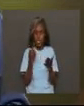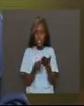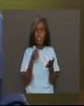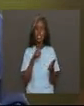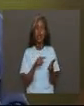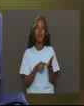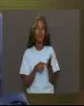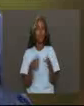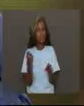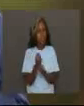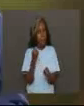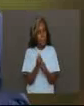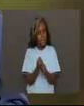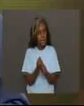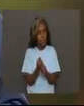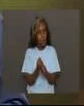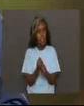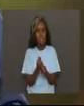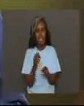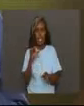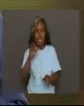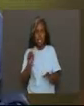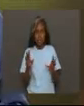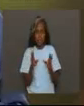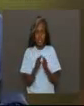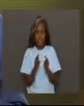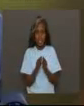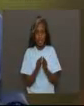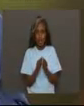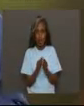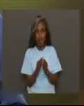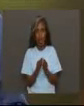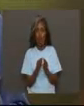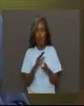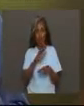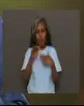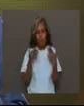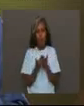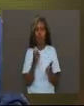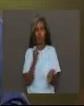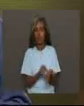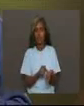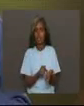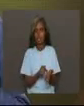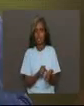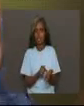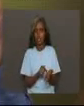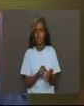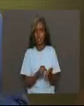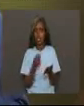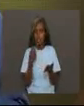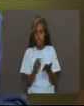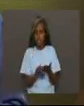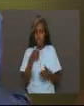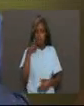points make up a subset of the set of all points. That is